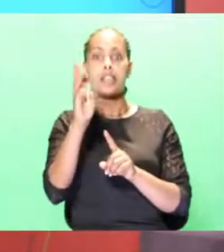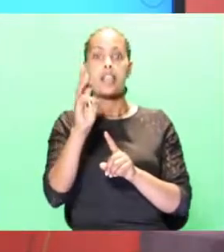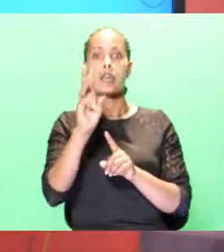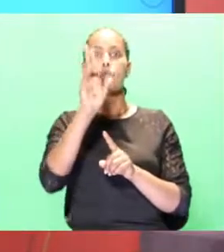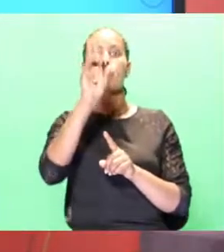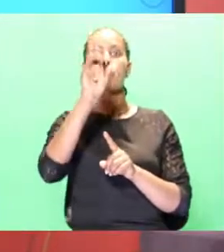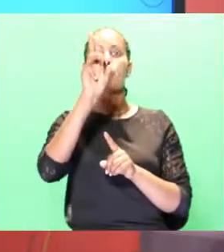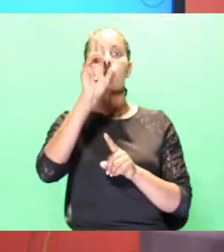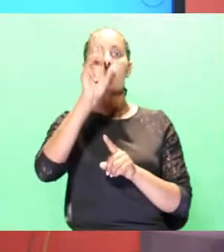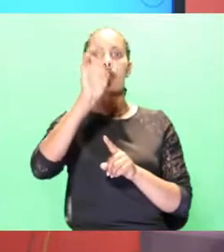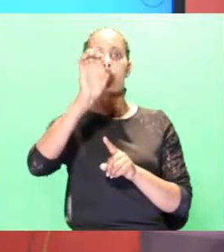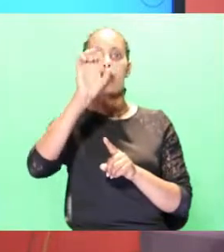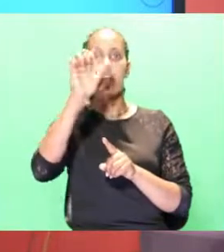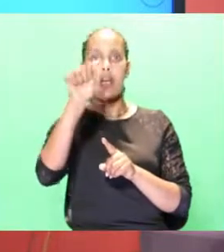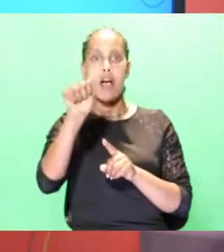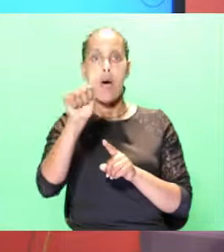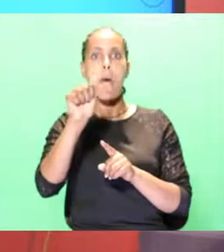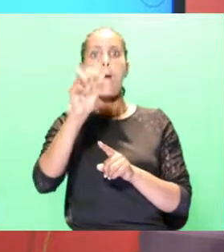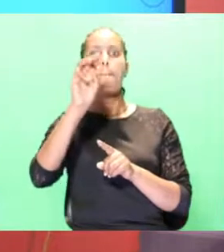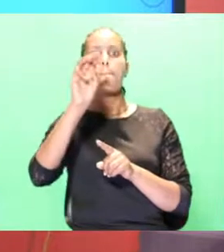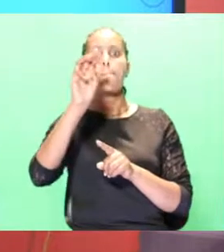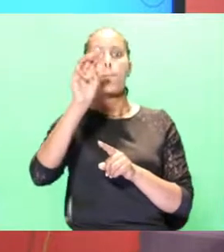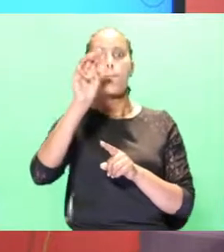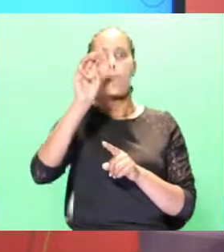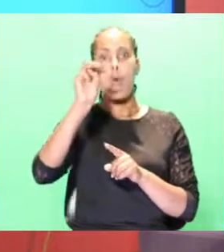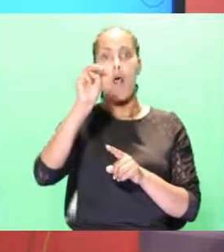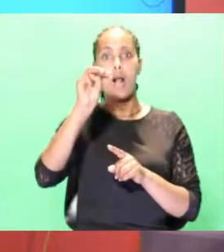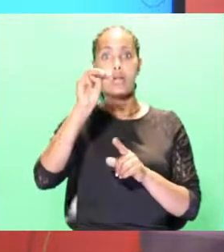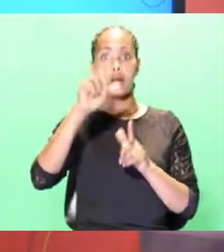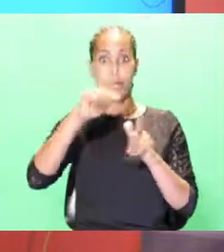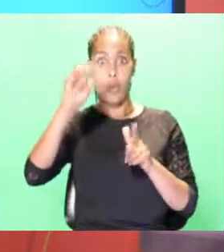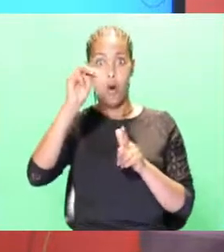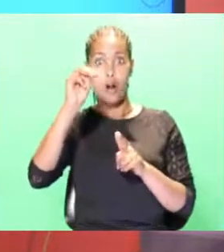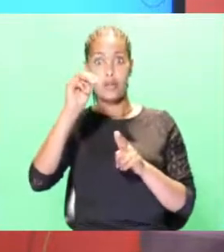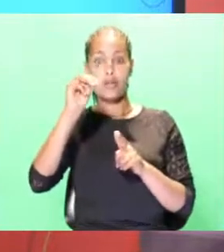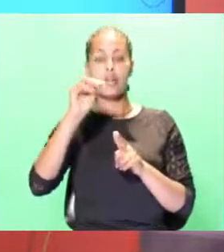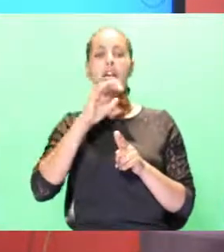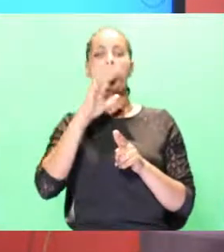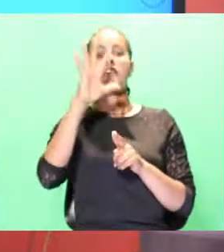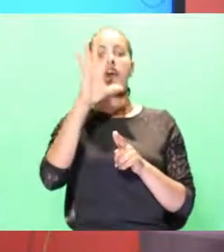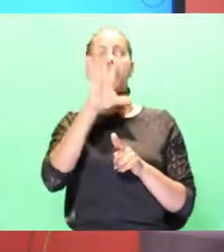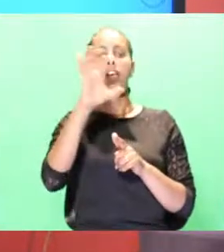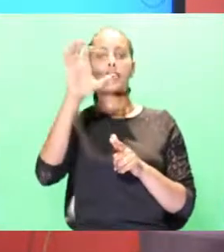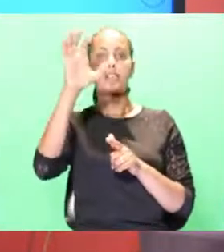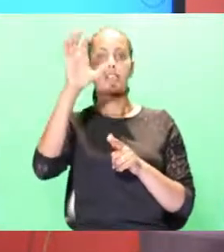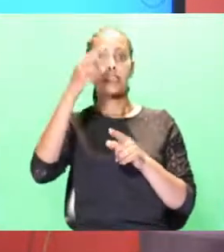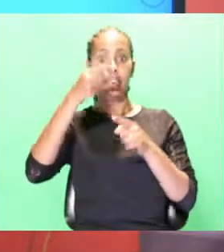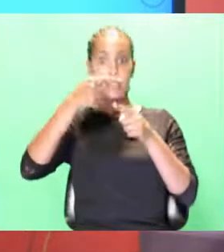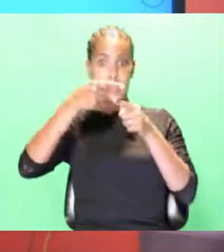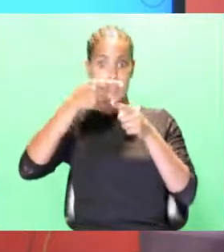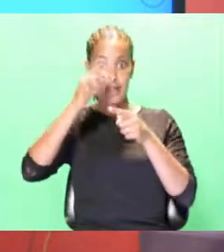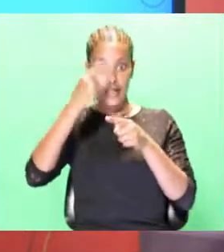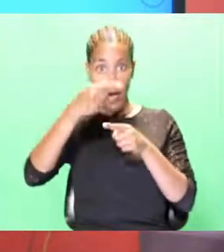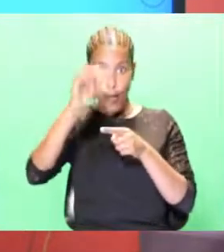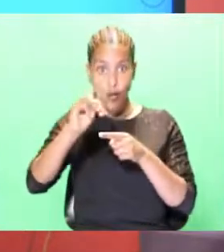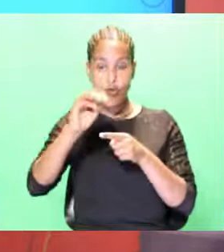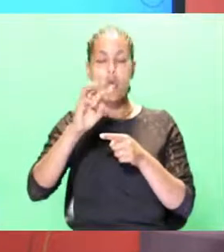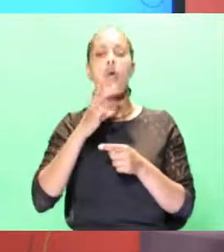urea. Molar mass of urea is 60 gram per mole in 500 gram of